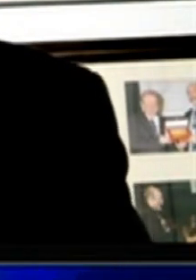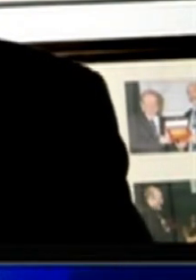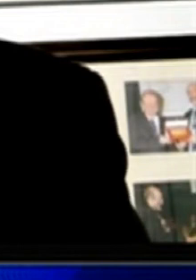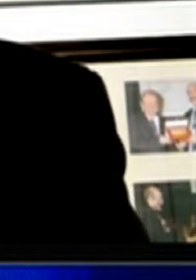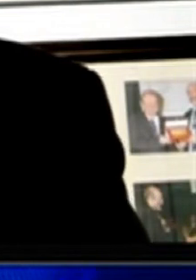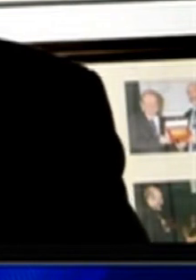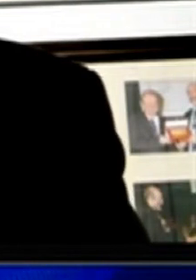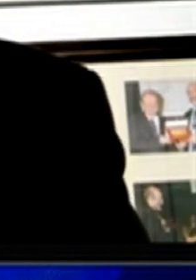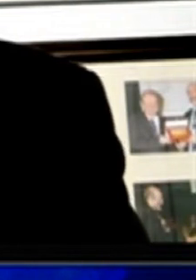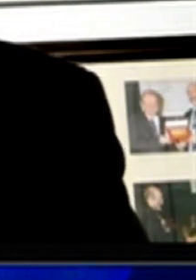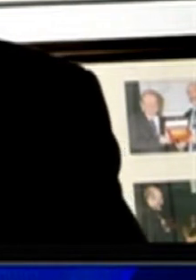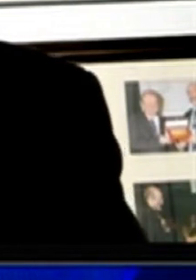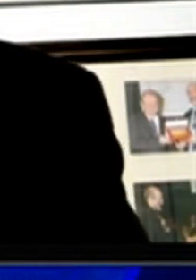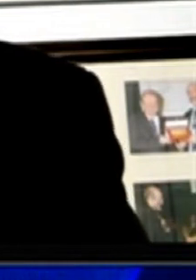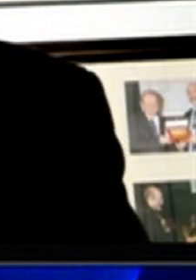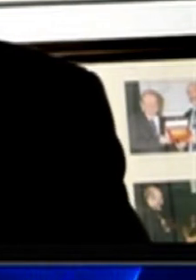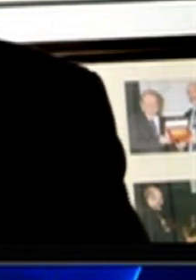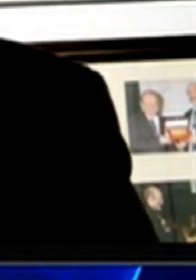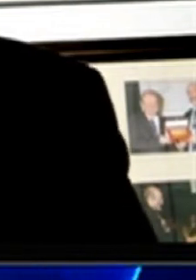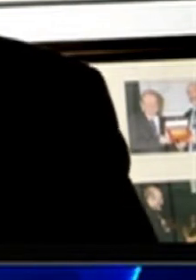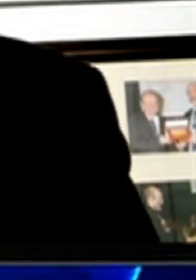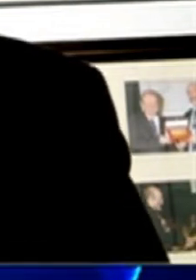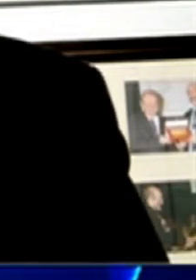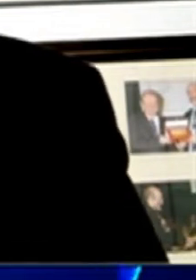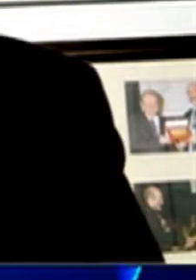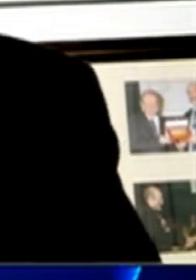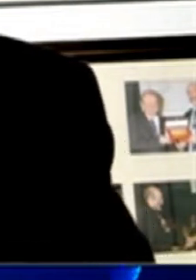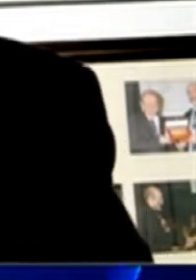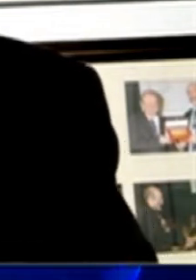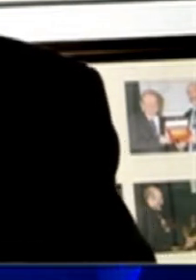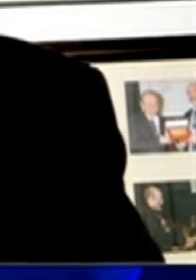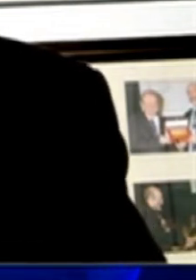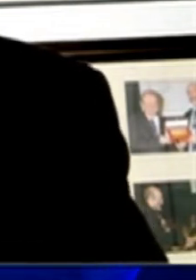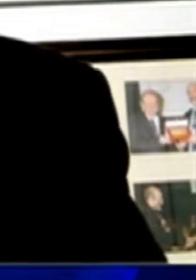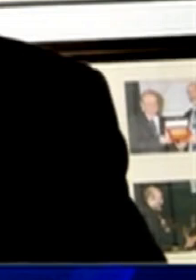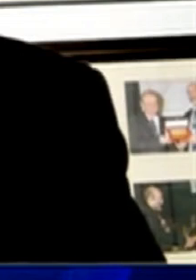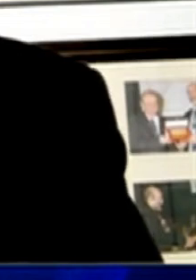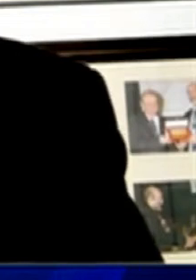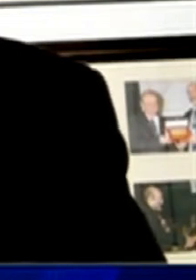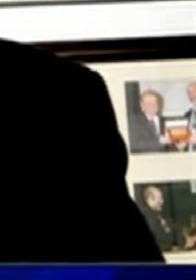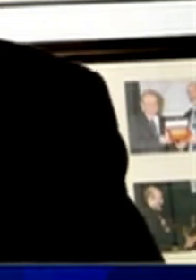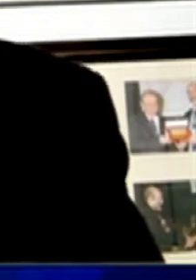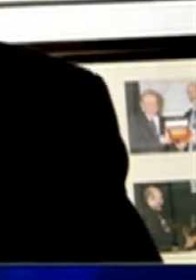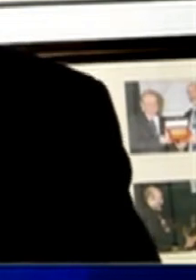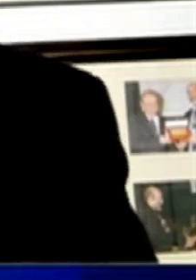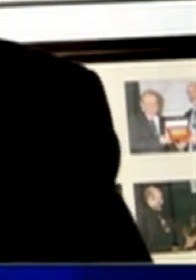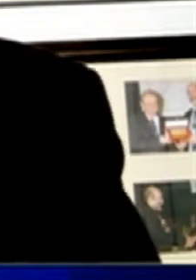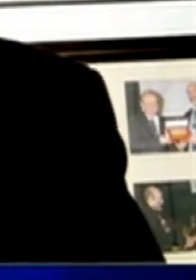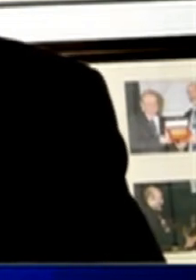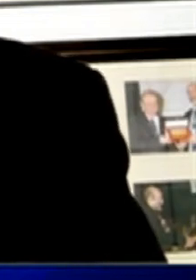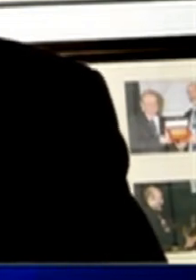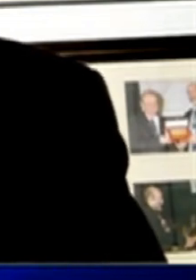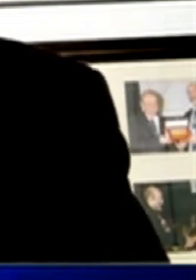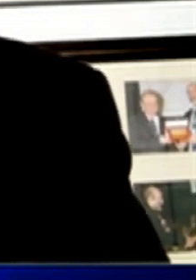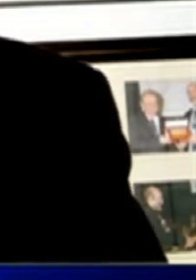We still have a situation where the vaccines are preventing about 3 out of 4 clinical infections. Now, we knew that